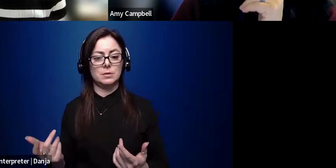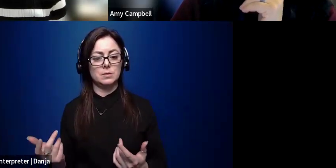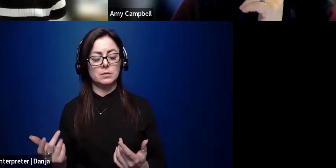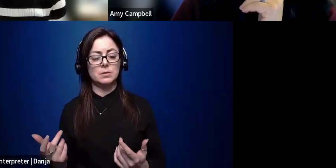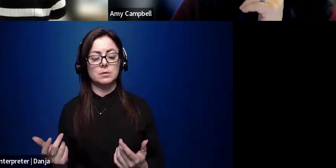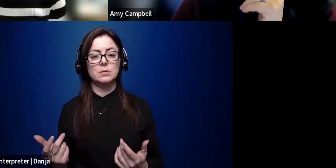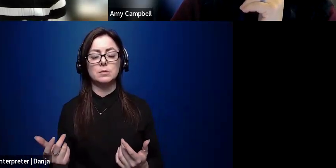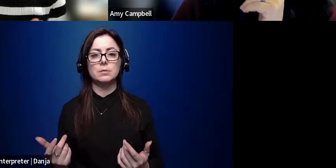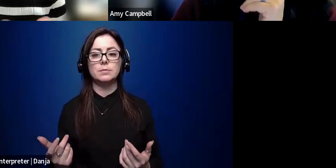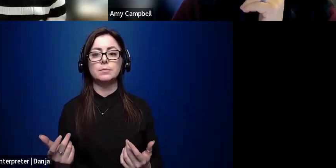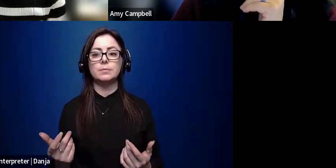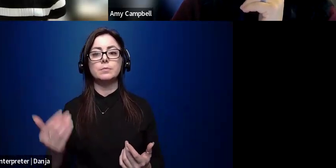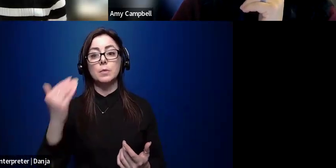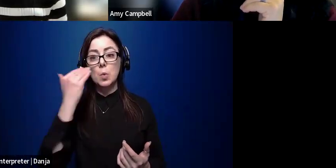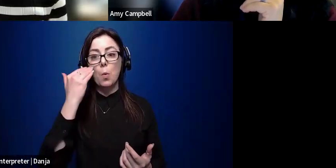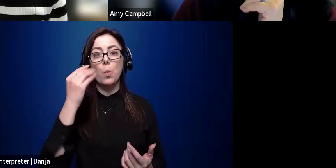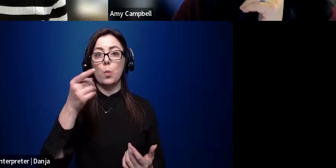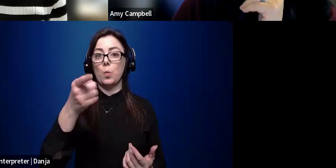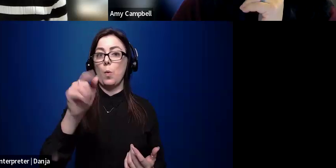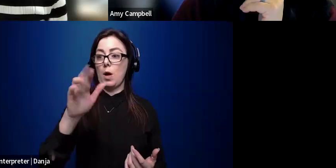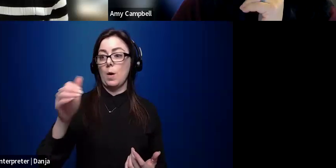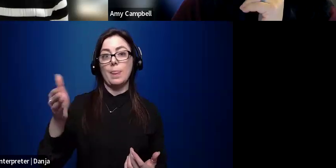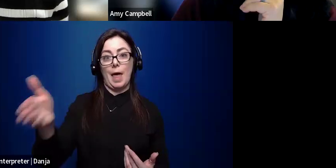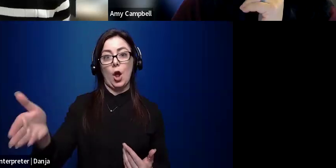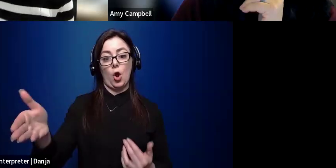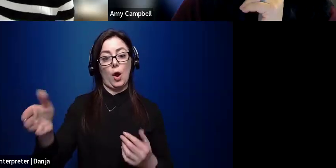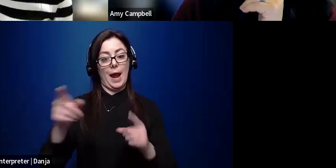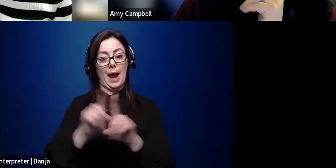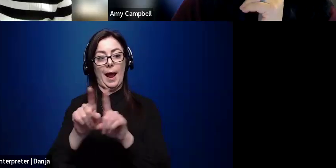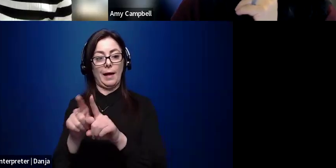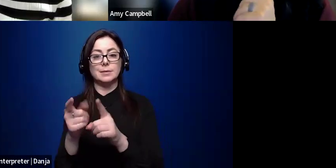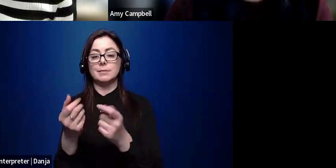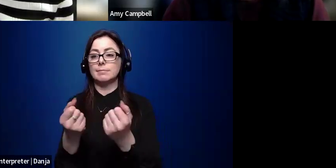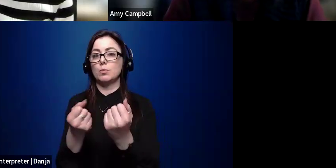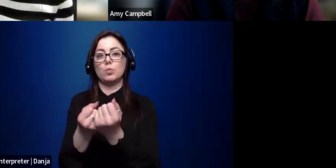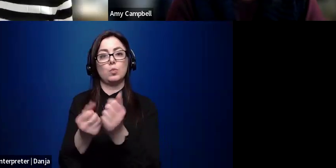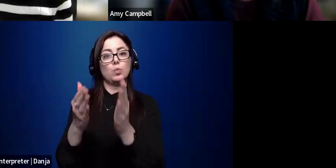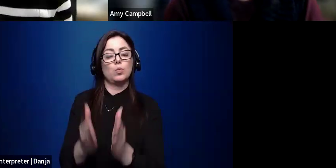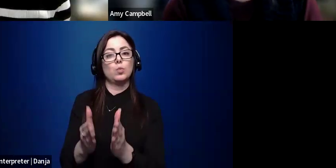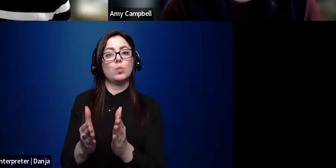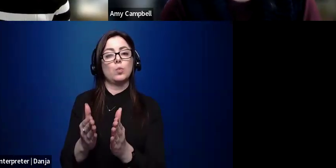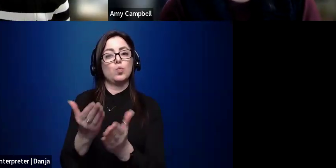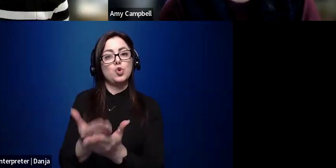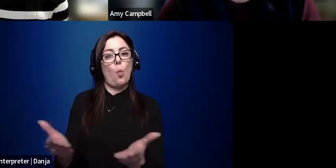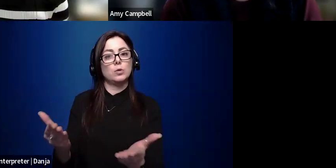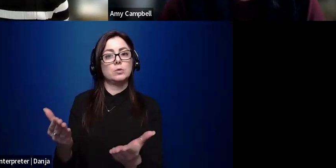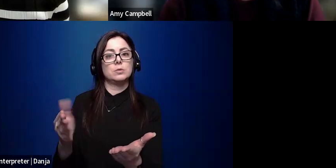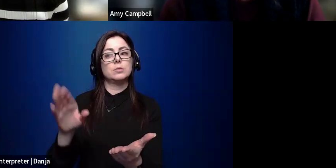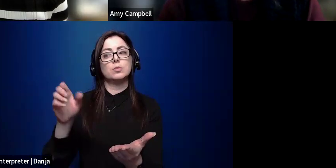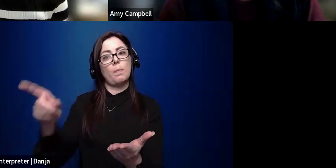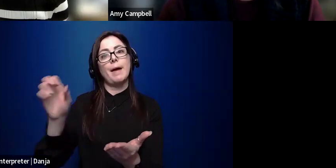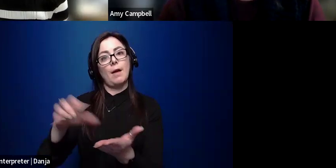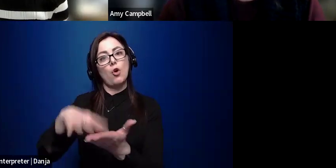know that you're there also as a resource for them to know more about what's affecting people